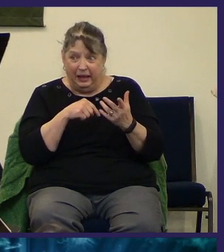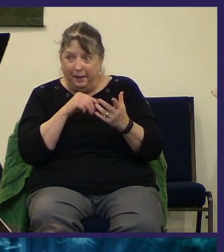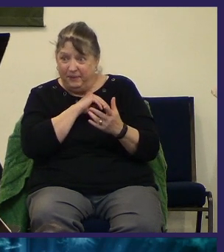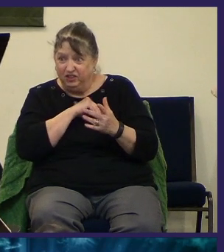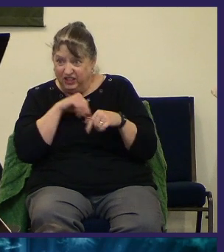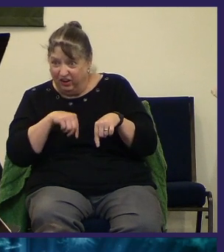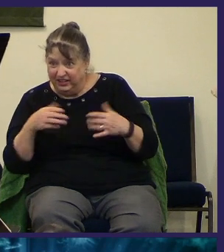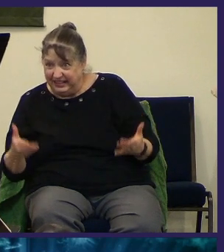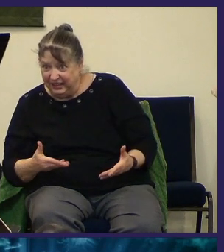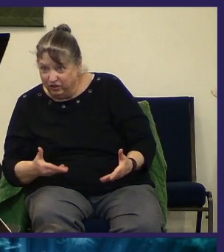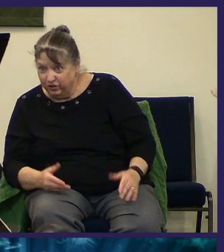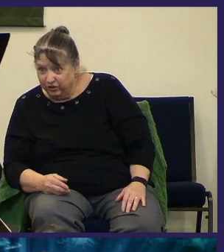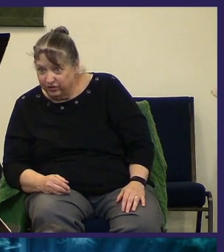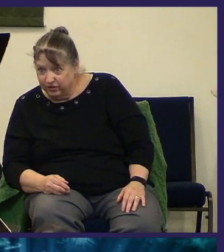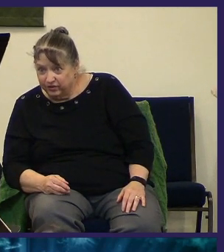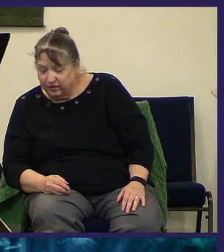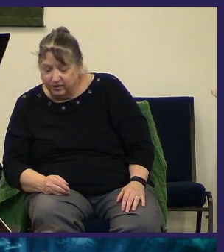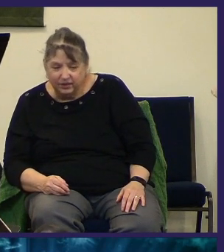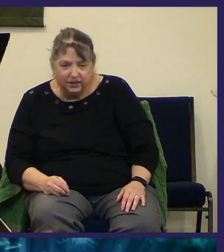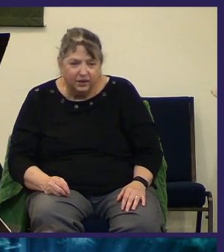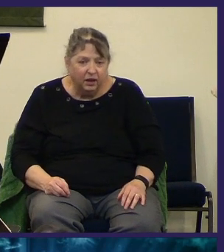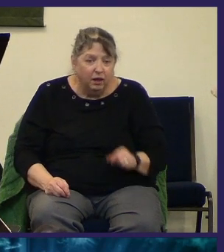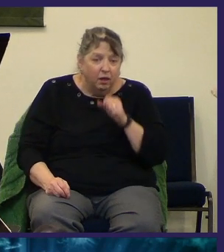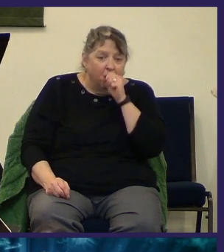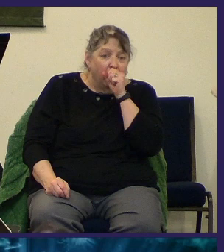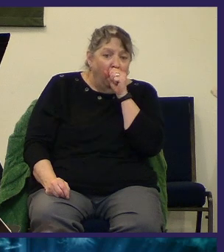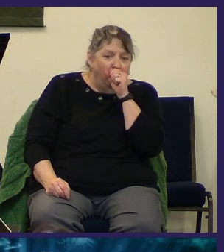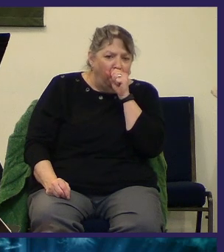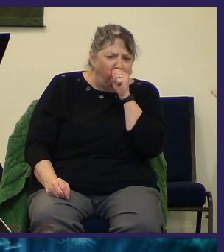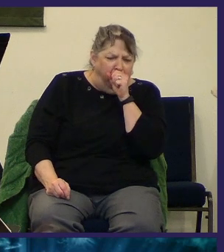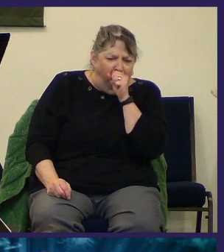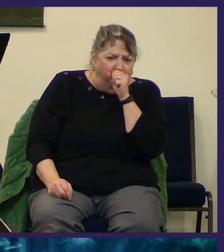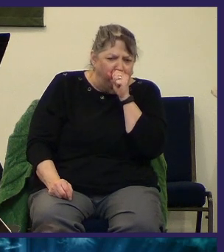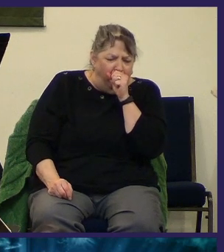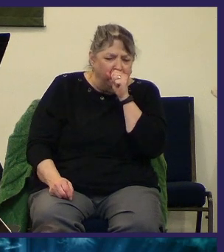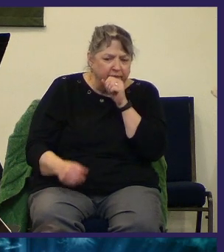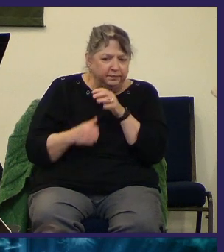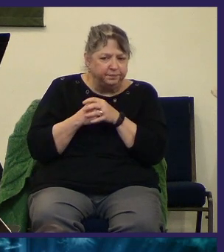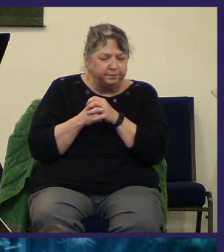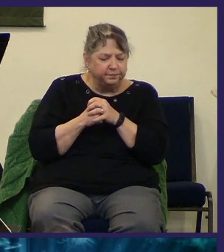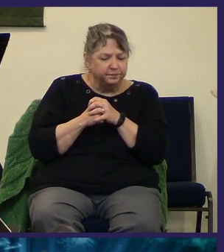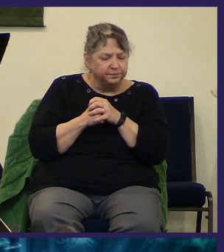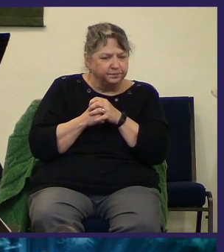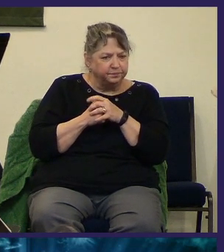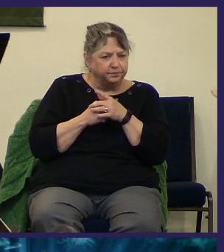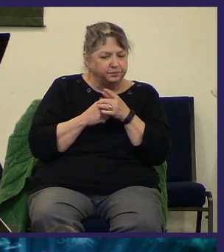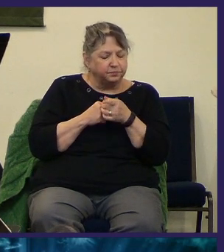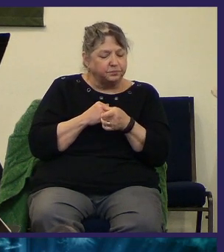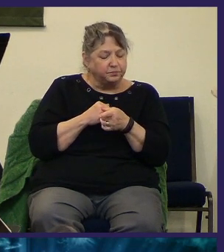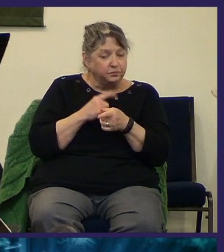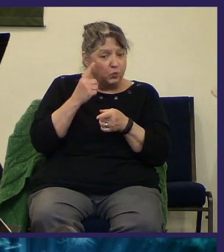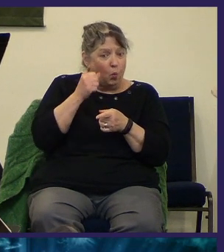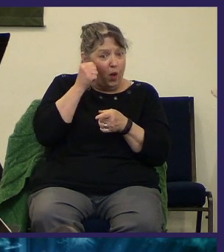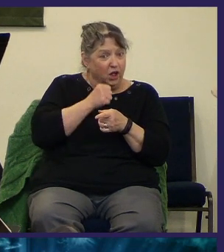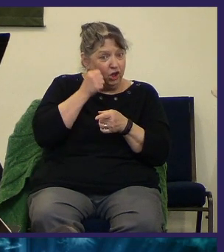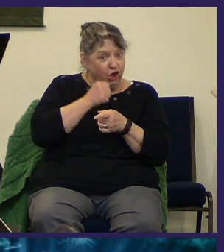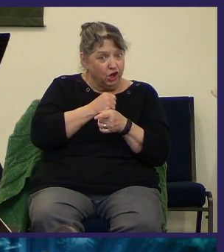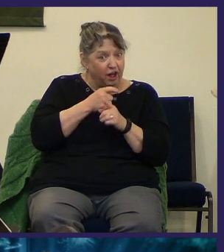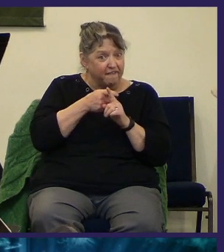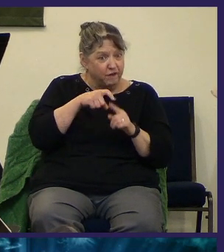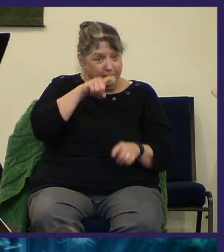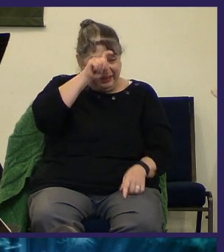and she was a strong christian and she expressed the fact that her family had to